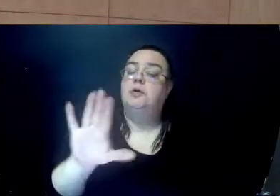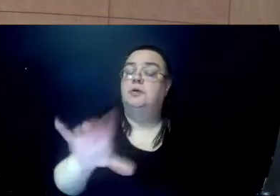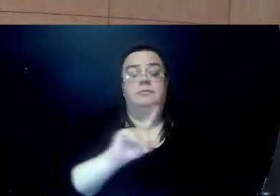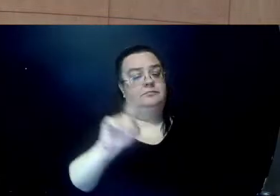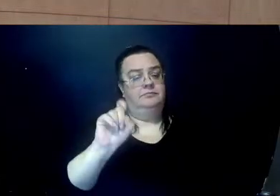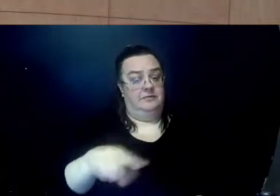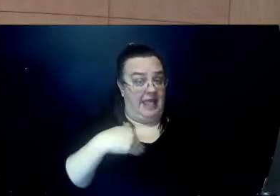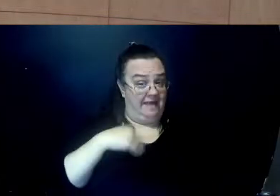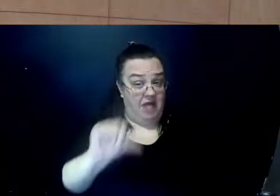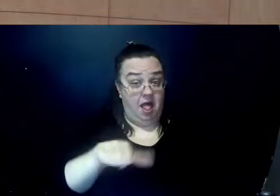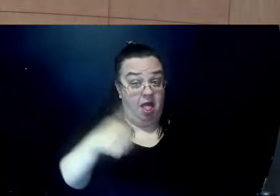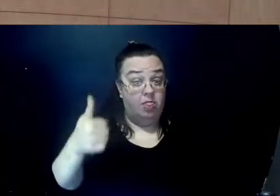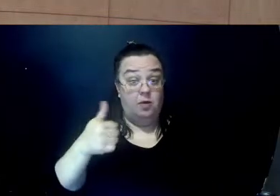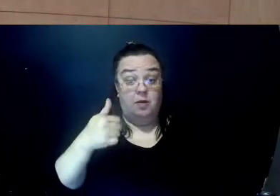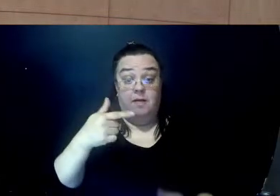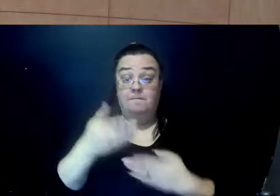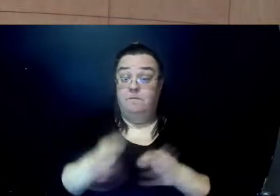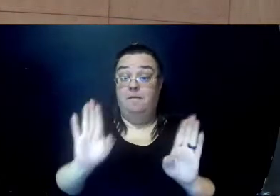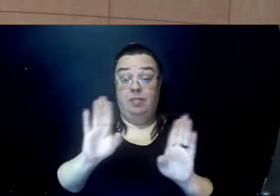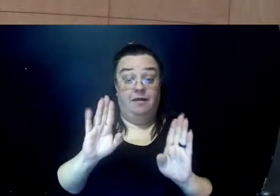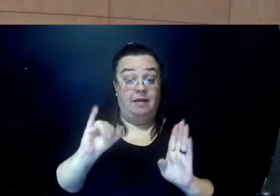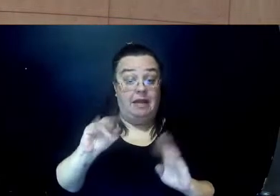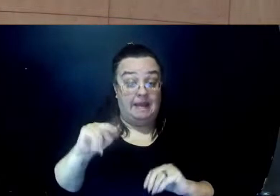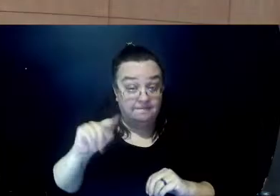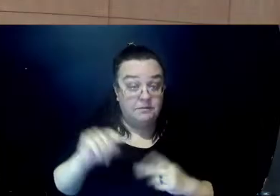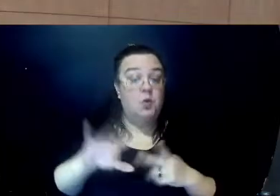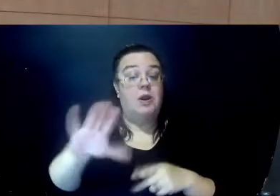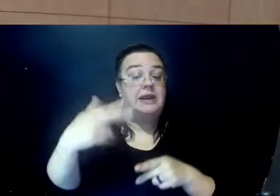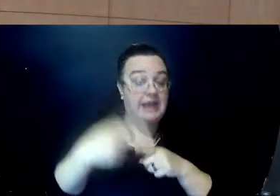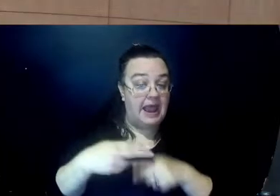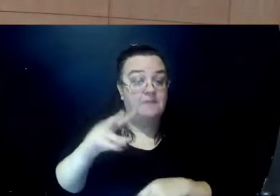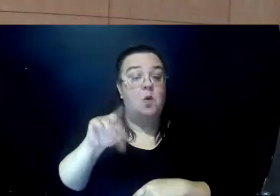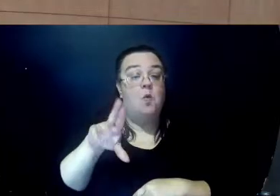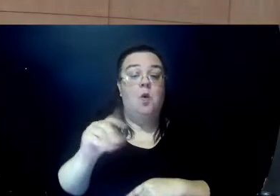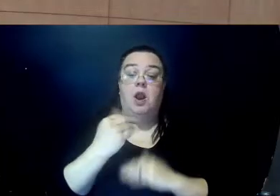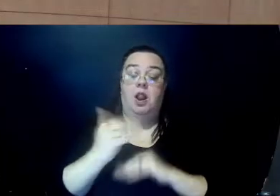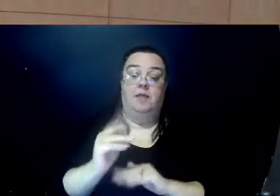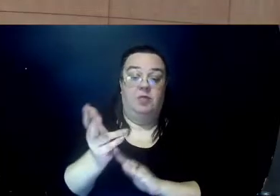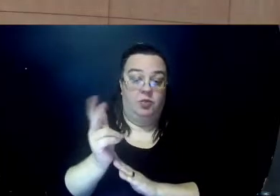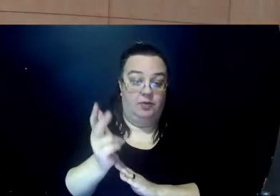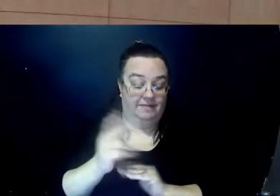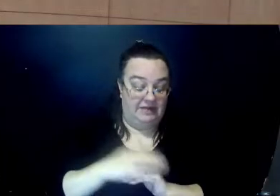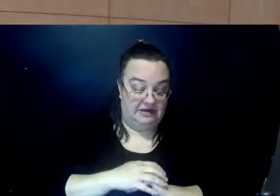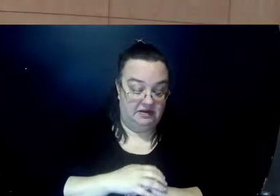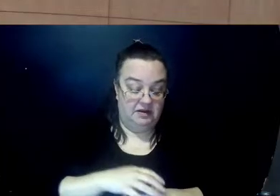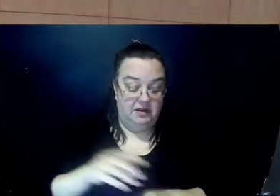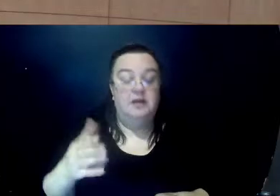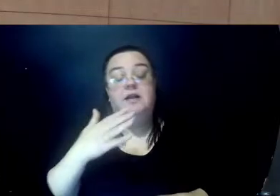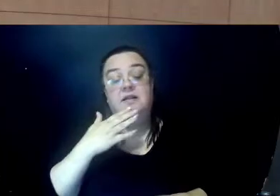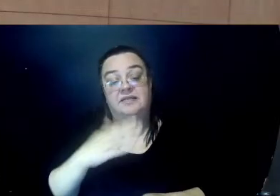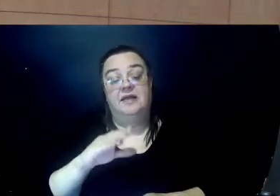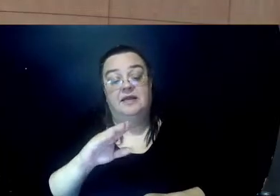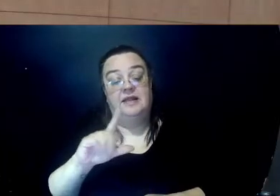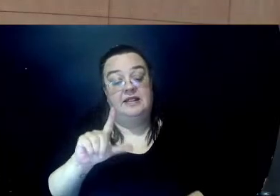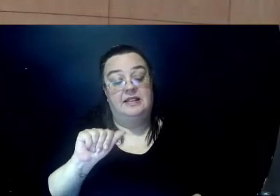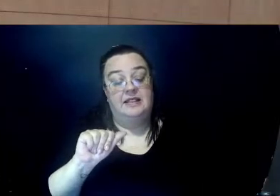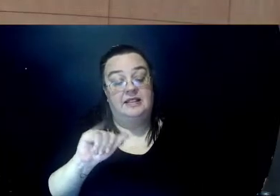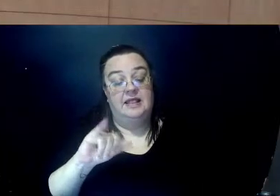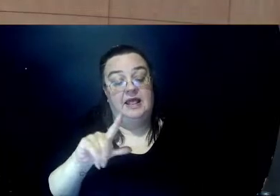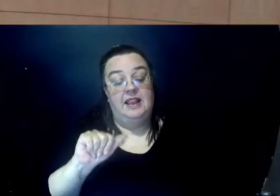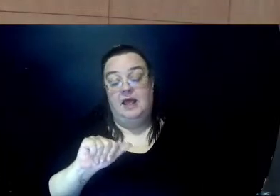Is there other public input? Your name, ward, and you have 3 minutes. Thank you, Mayor. Leila Riazi, Ward